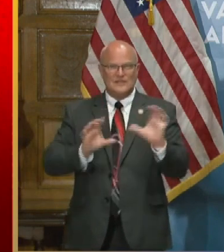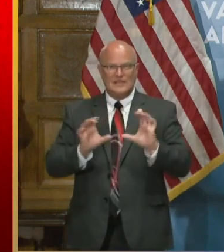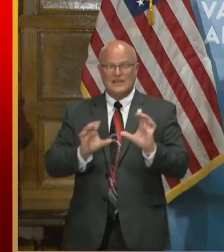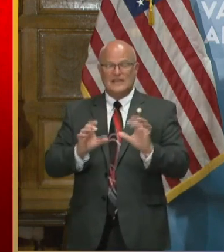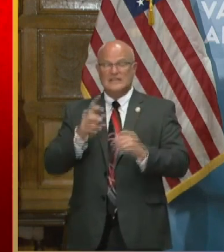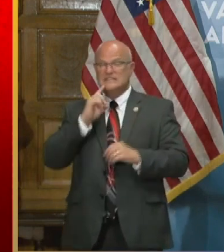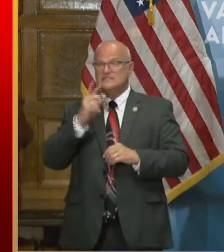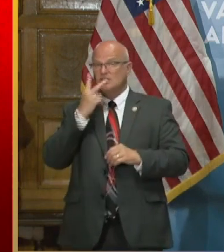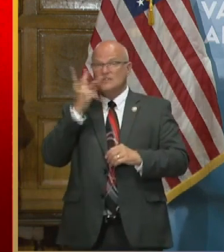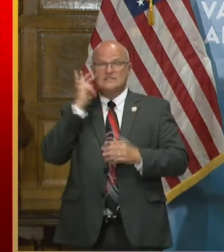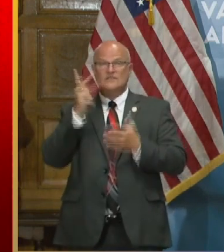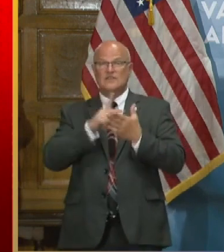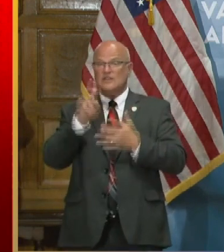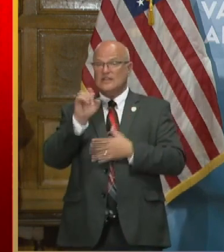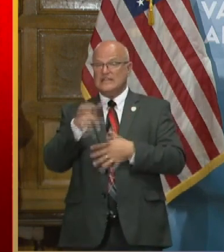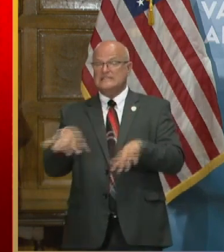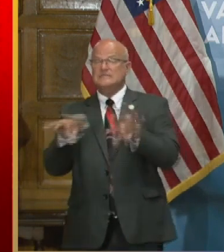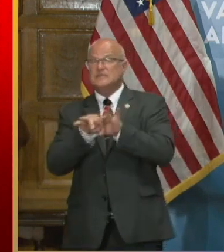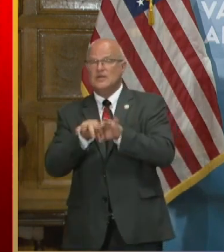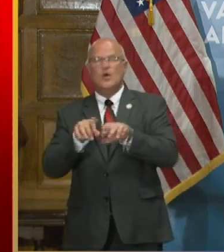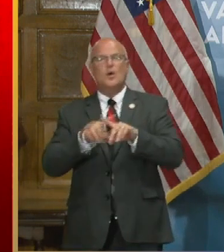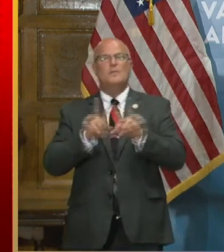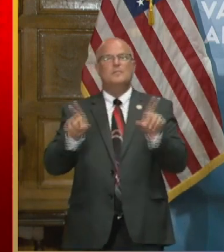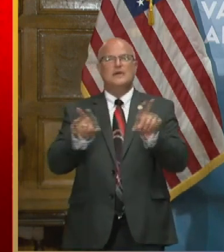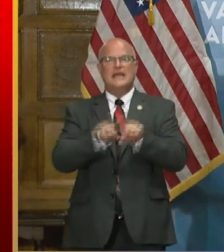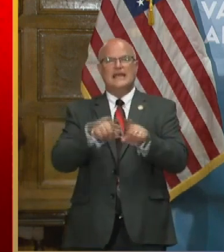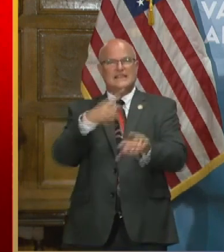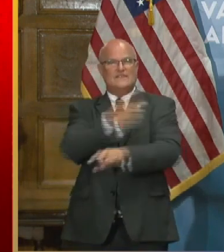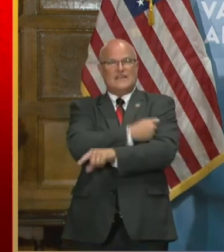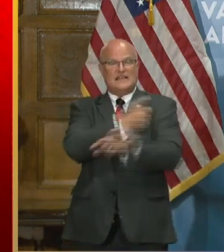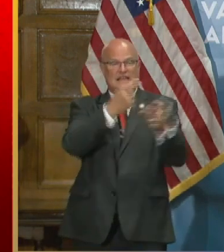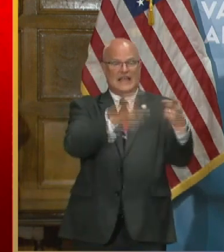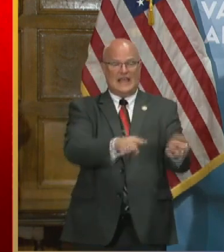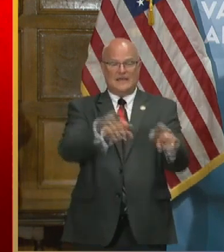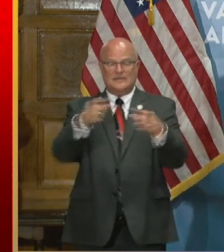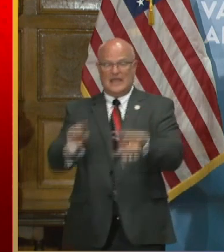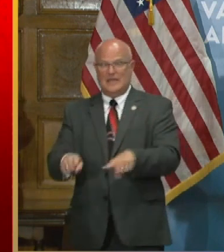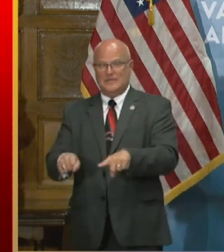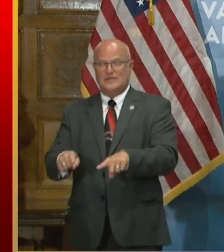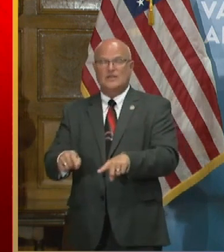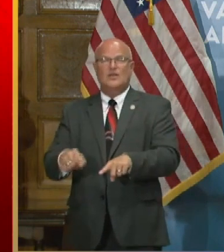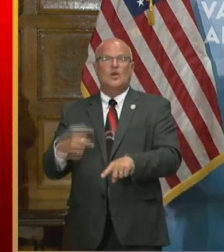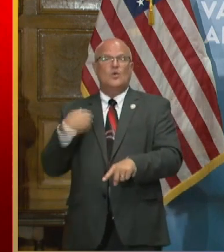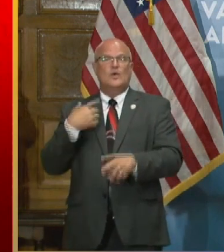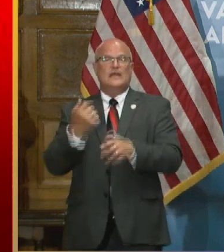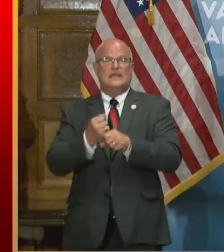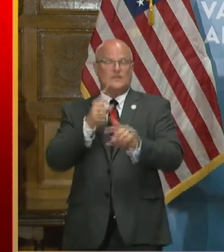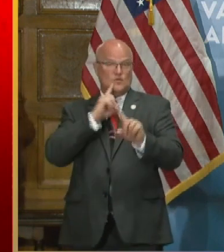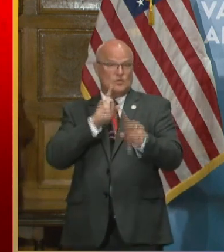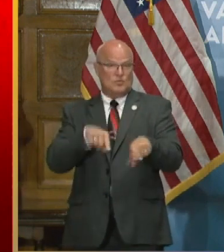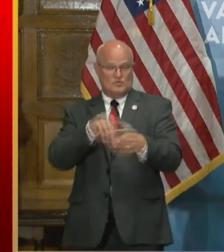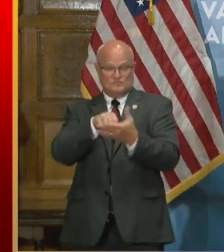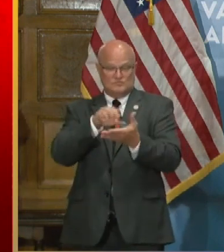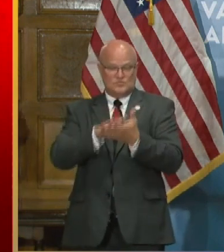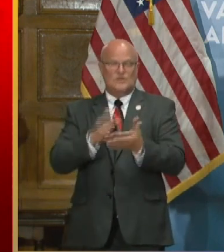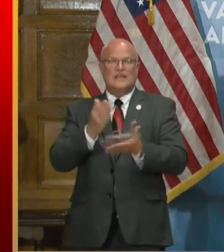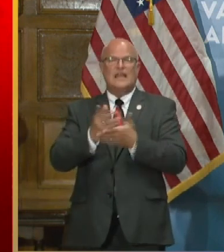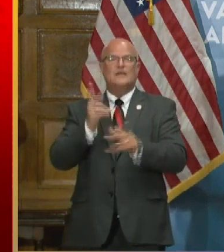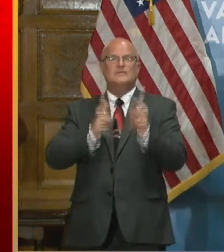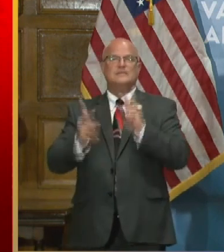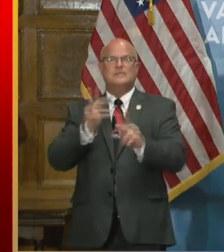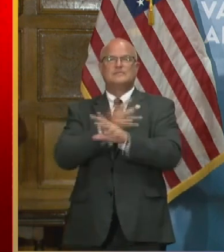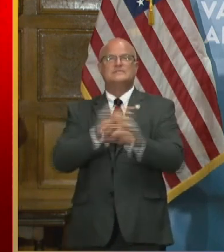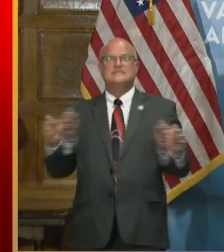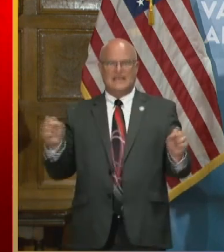are so critical, but also to be able to make sure that as those vaccinations are happening, we're getting shots in the arms, we're getting those recorded, and helping to keep people